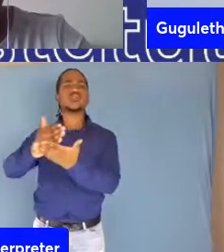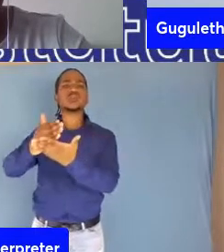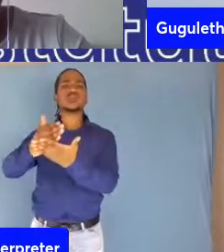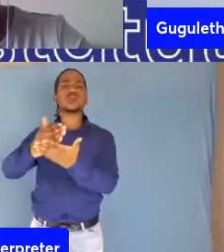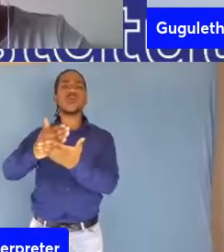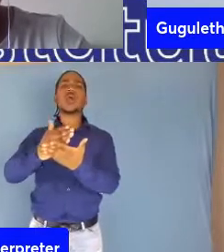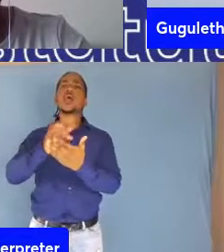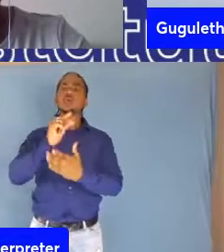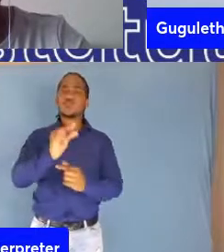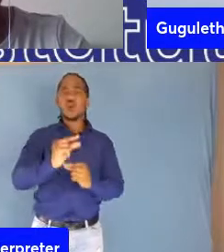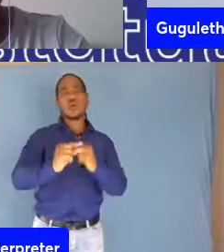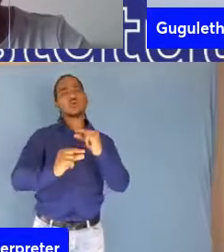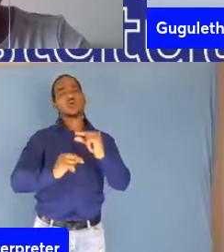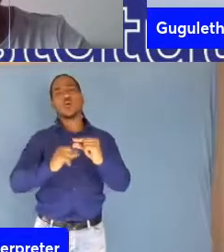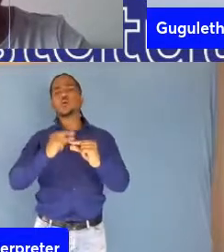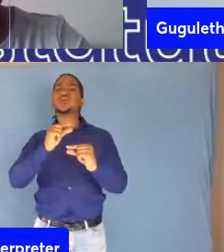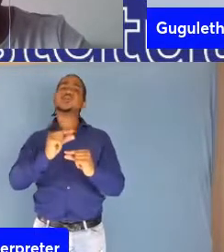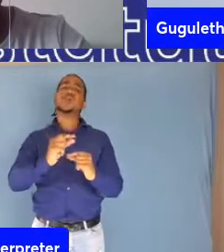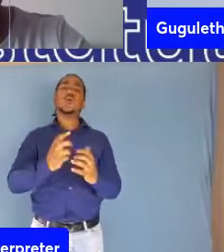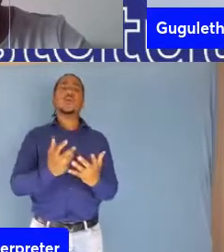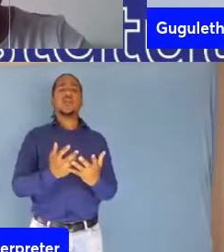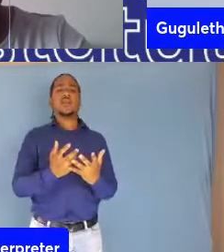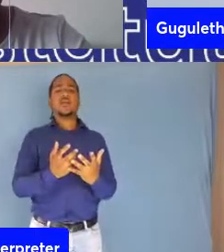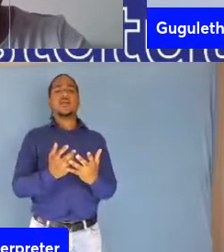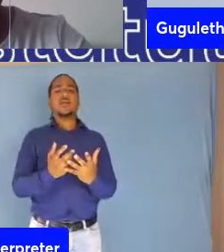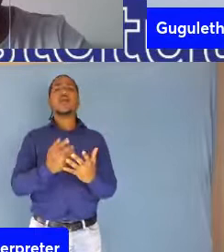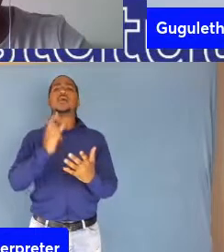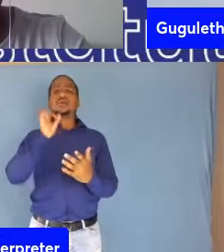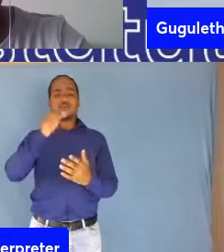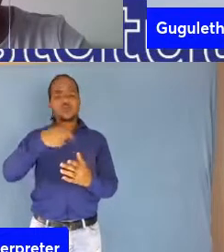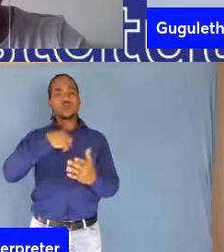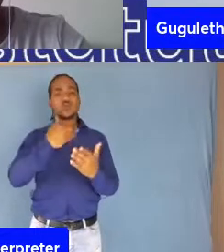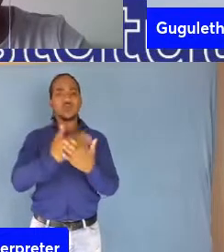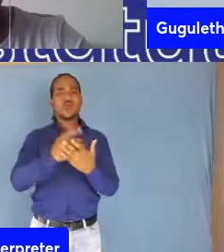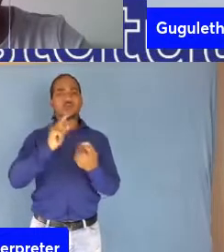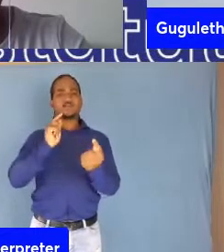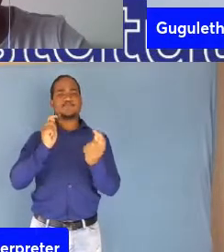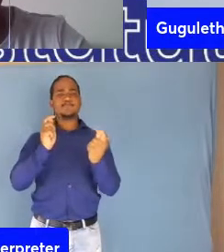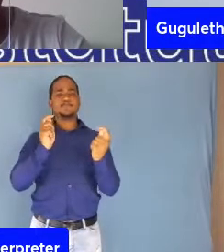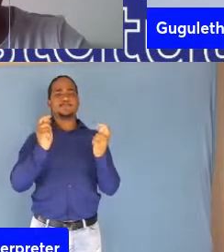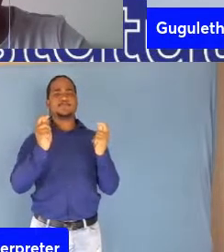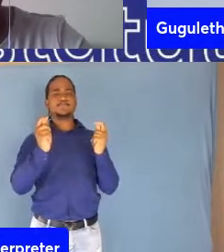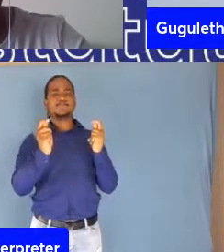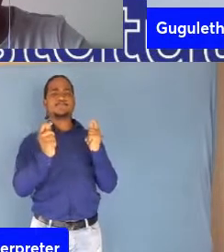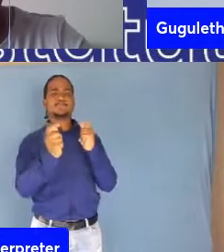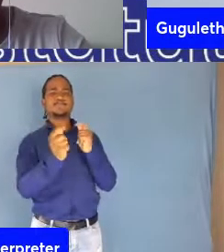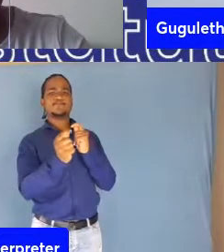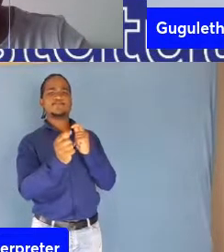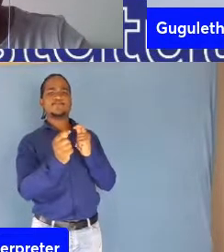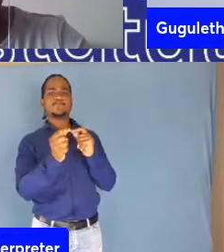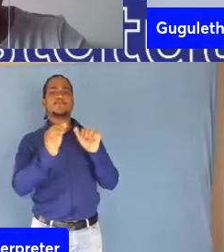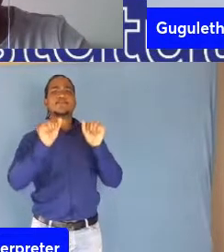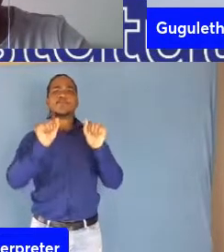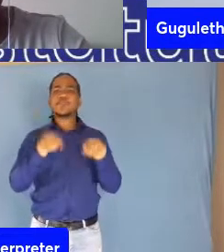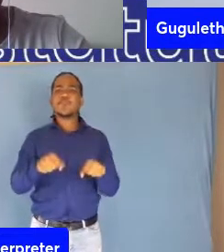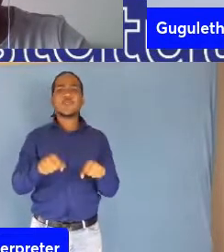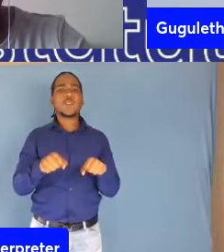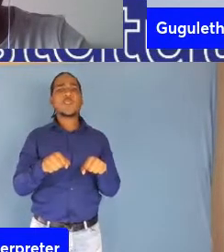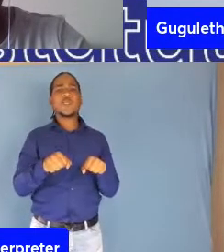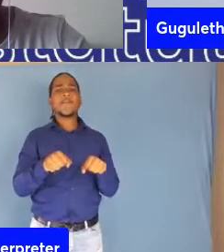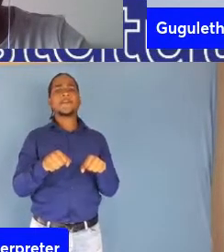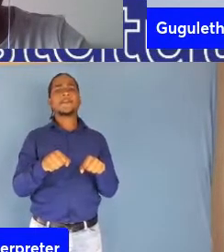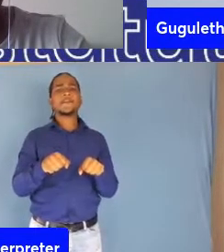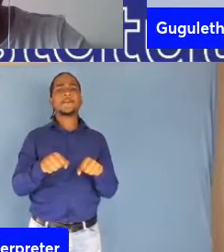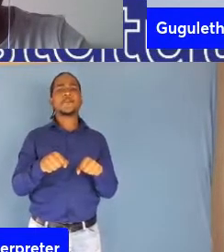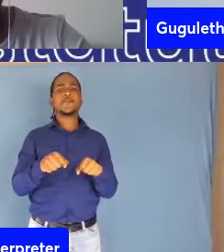biggie, we might make a difference. And yeah, because and